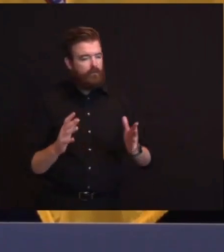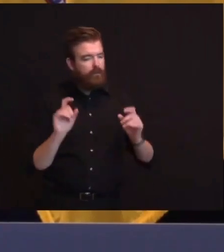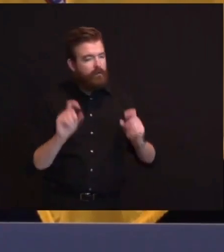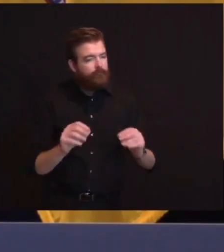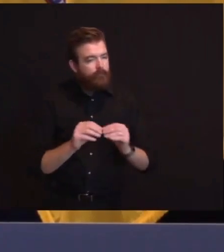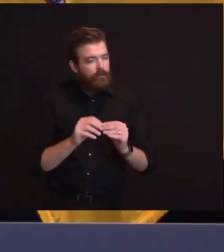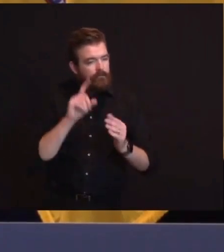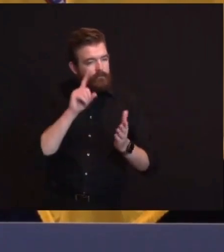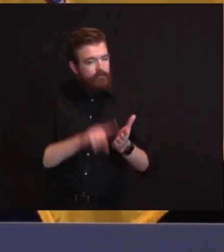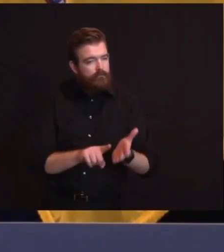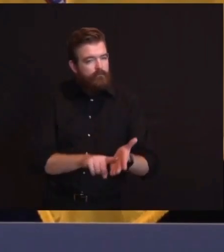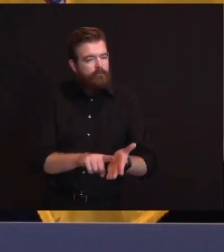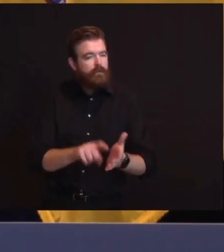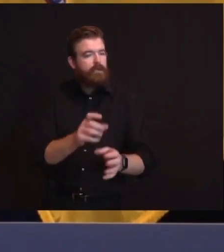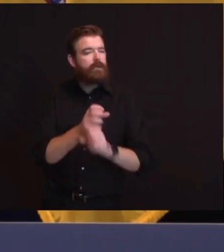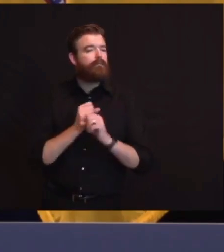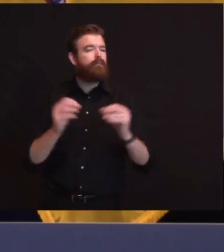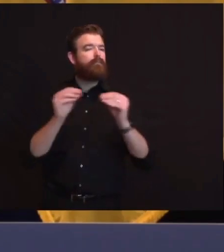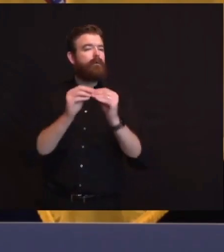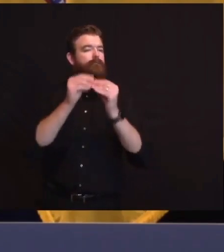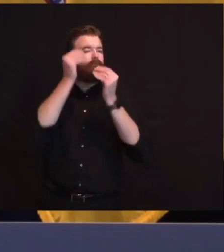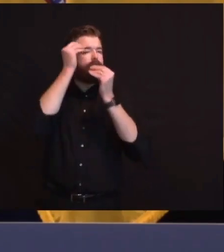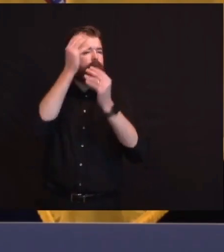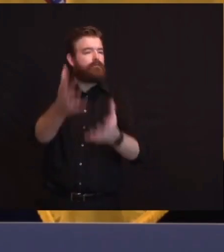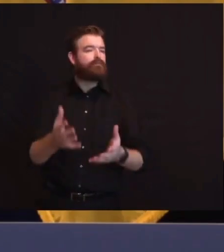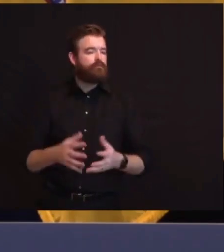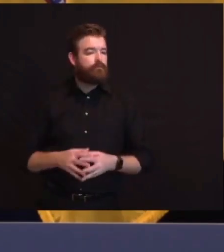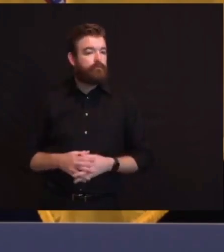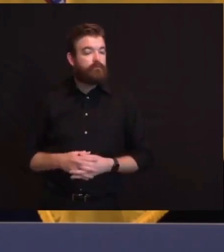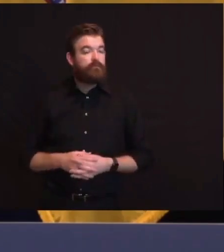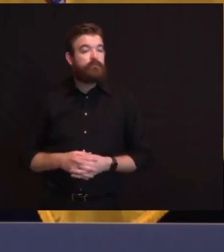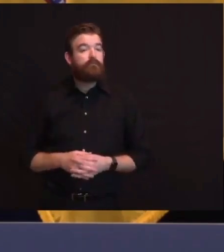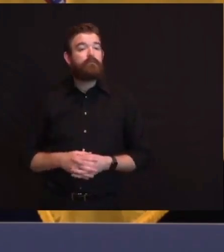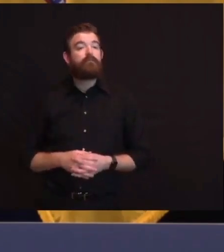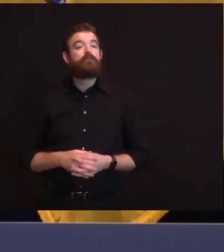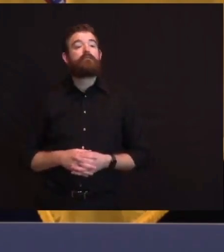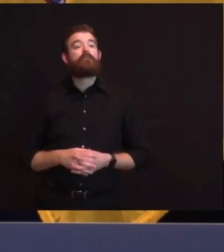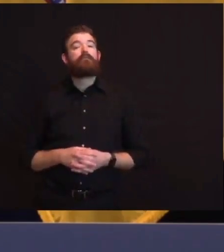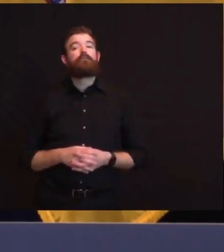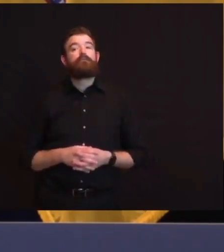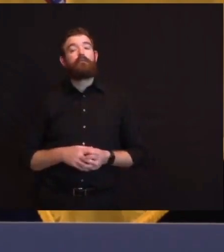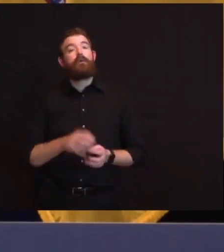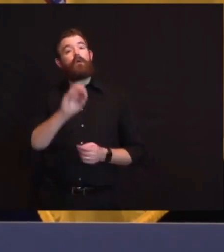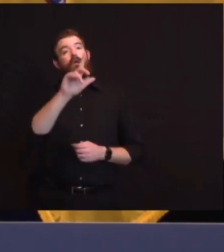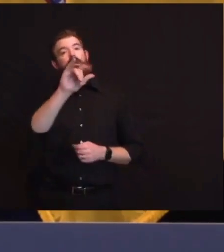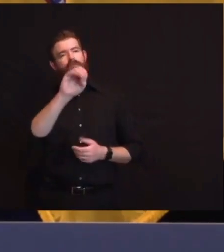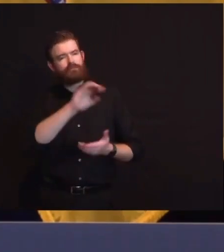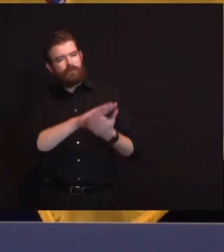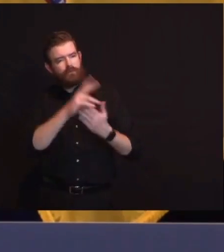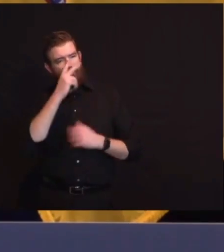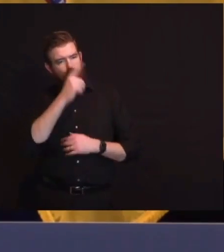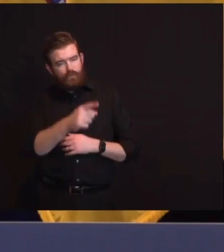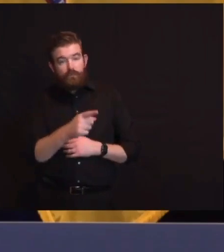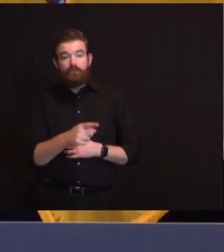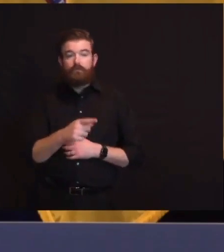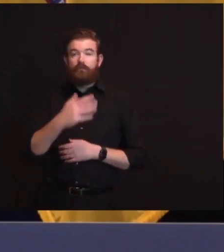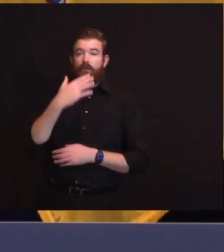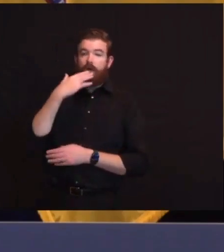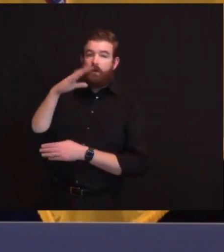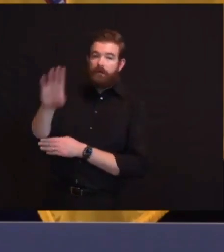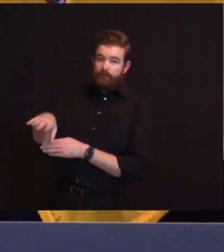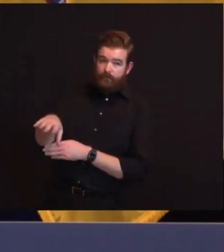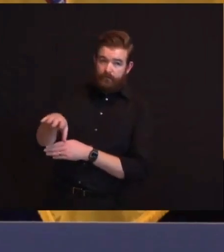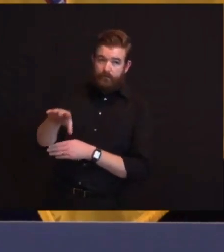okay? Okay. Thank you for that. Elise, nice to see you. Good afternoon. 2 questions. The New